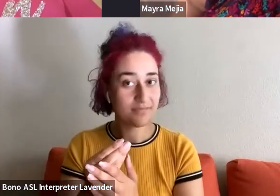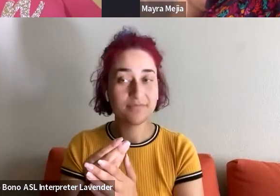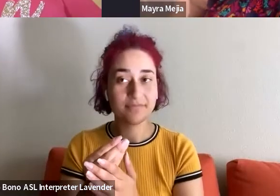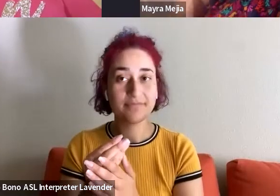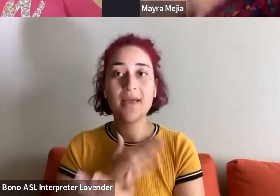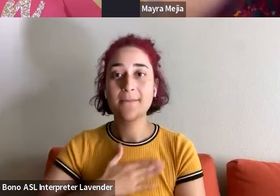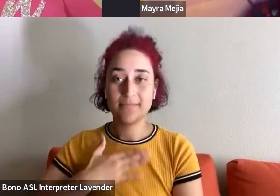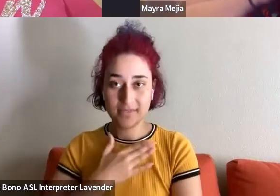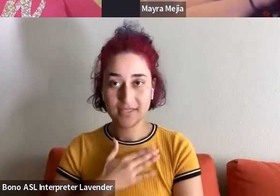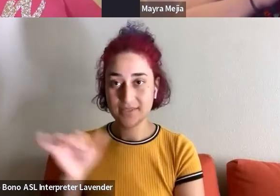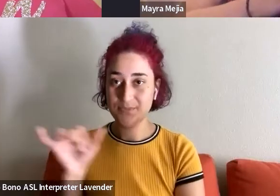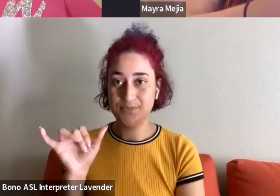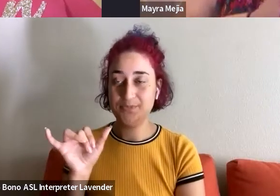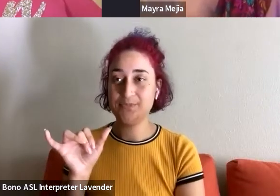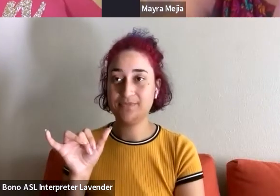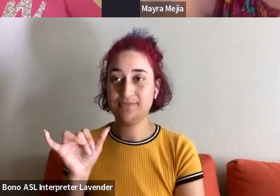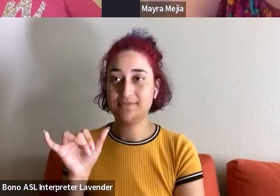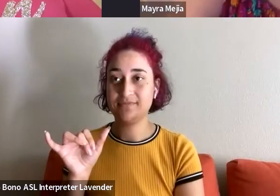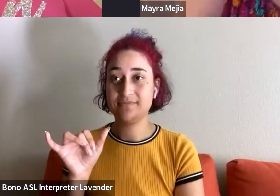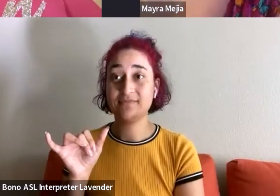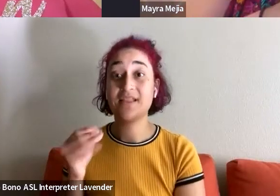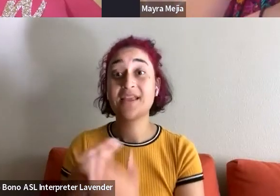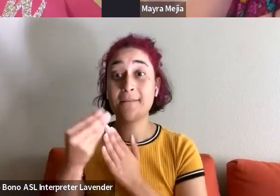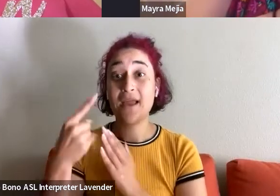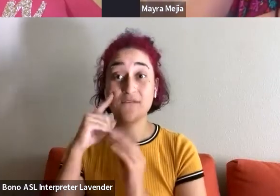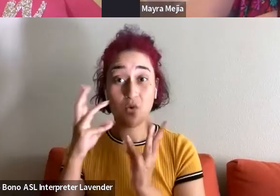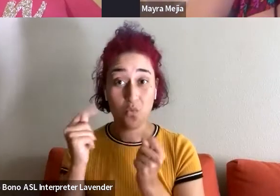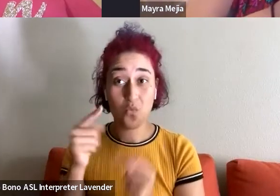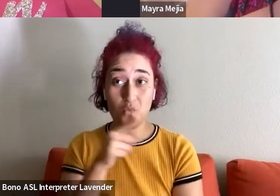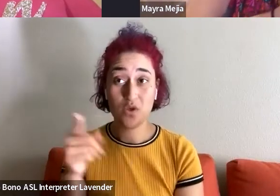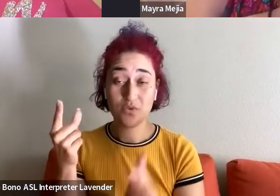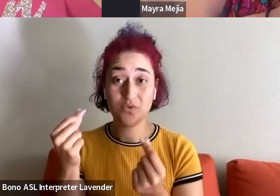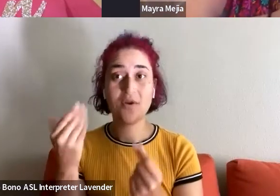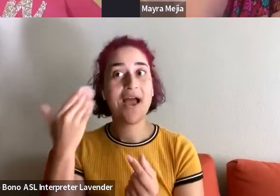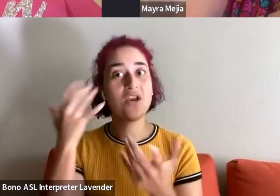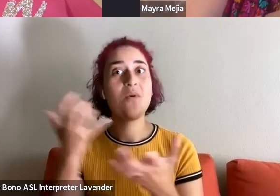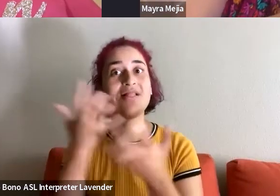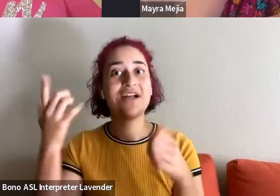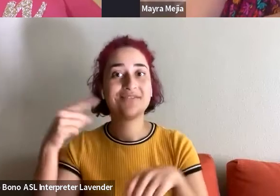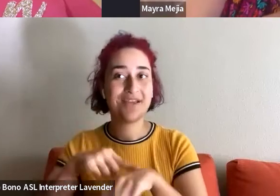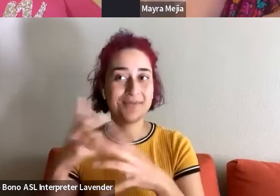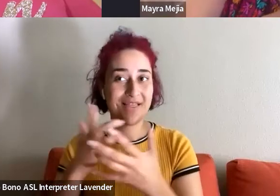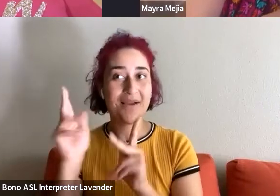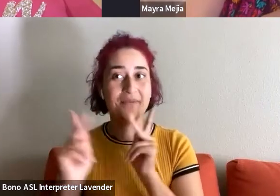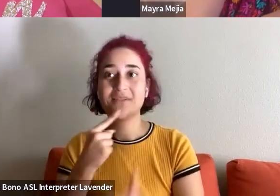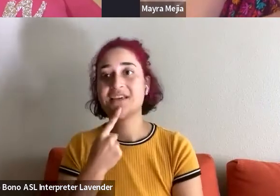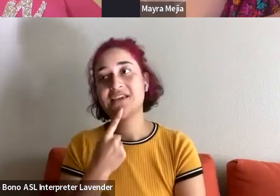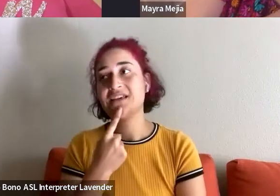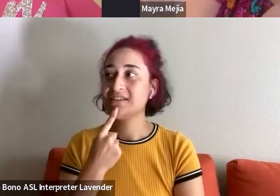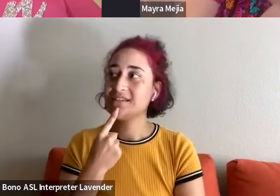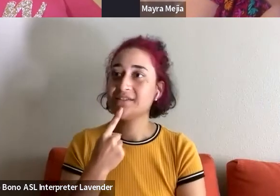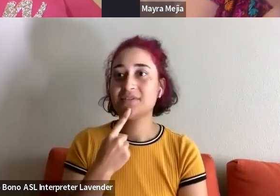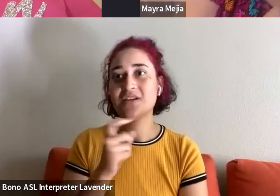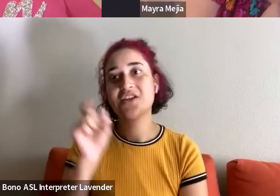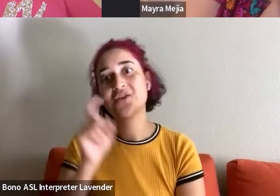please get paid for what you do. I know a lot of times a lot of people say you have to pay